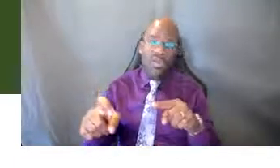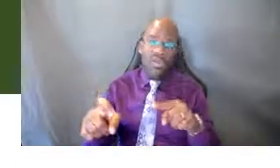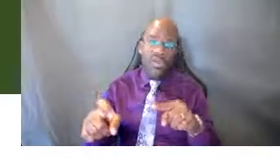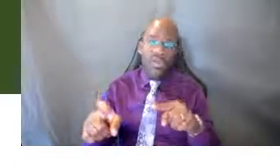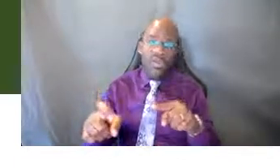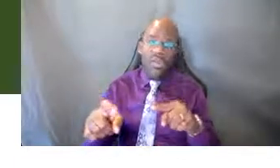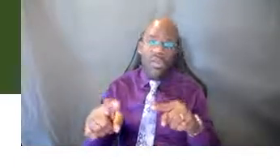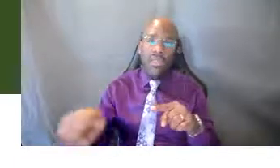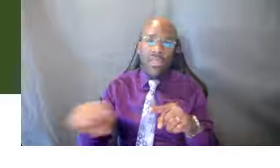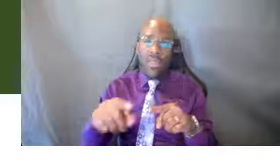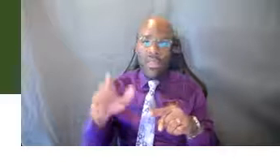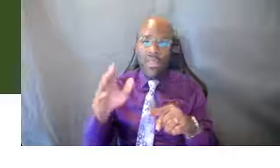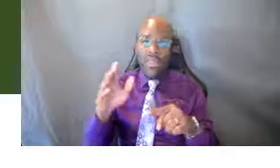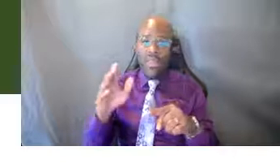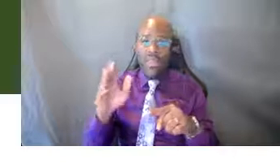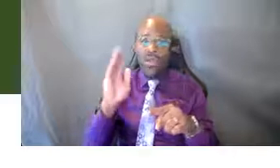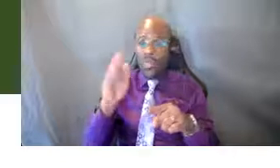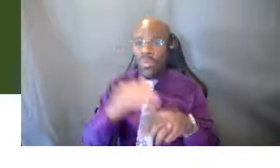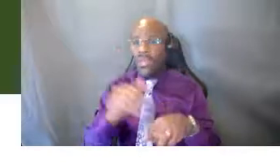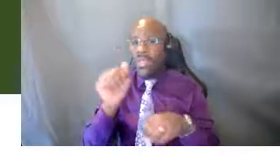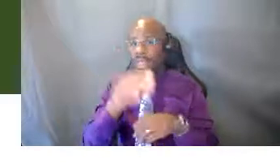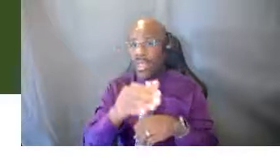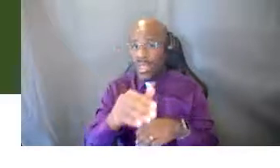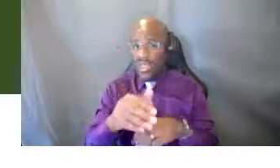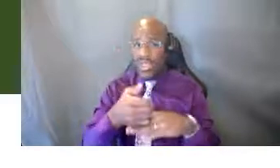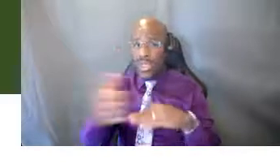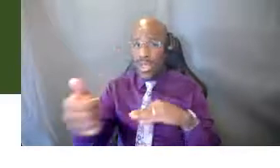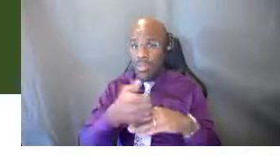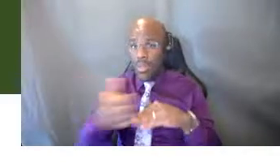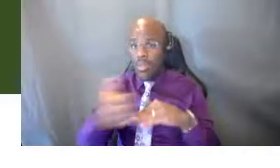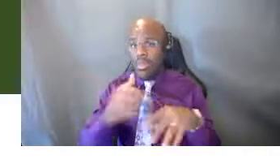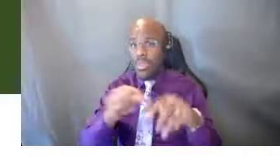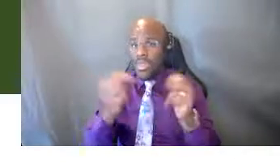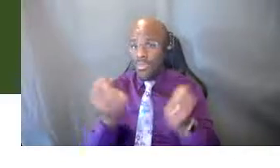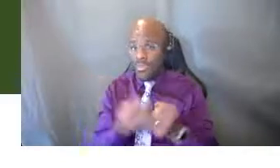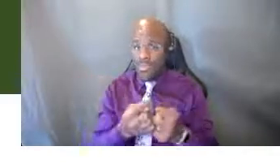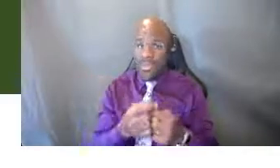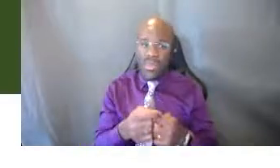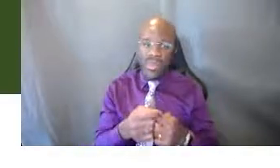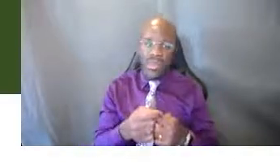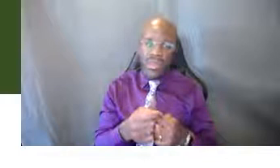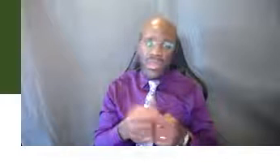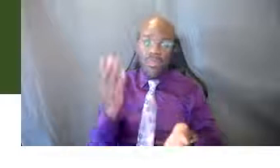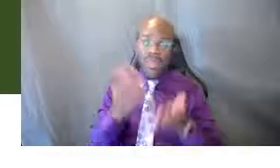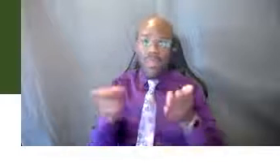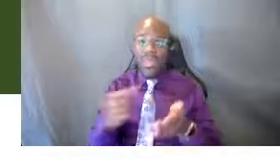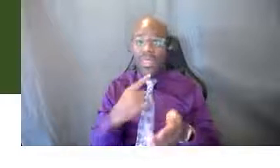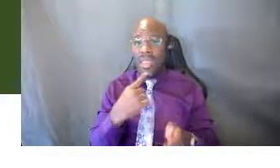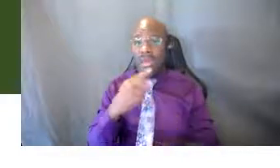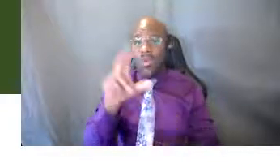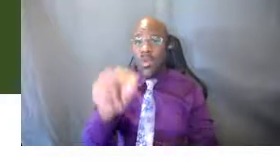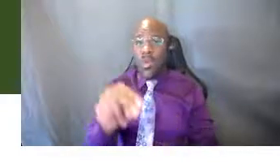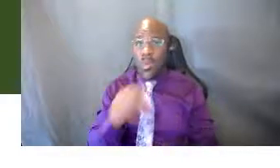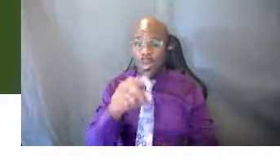a mobile crisis team or any of that, it's important to try your best to be your own